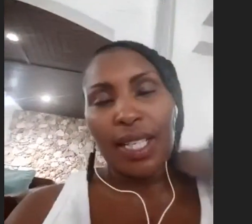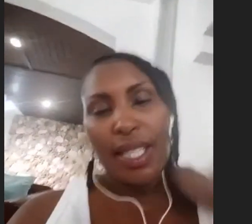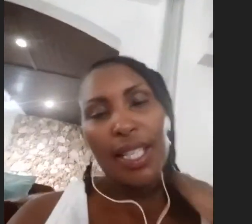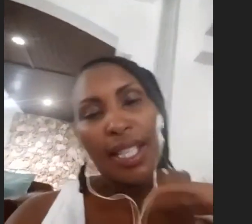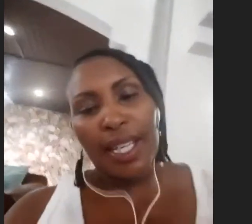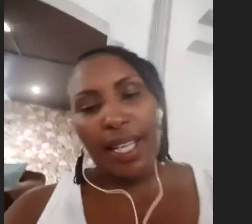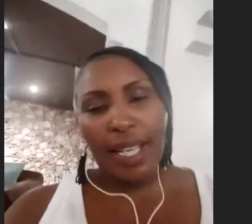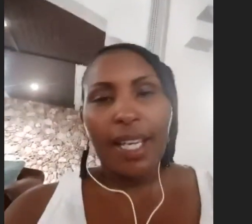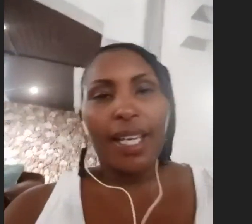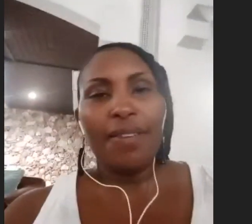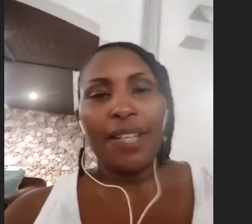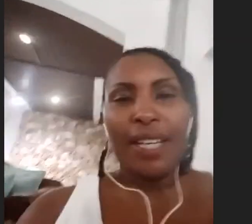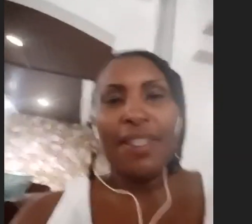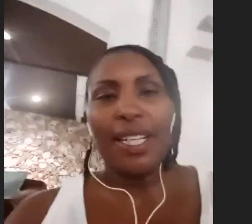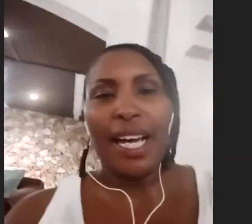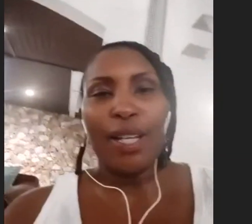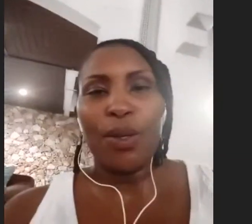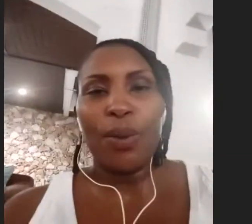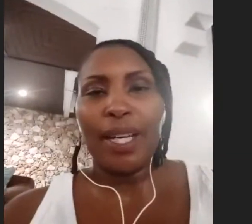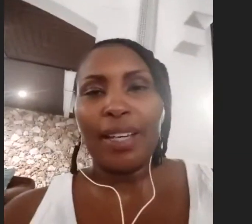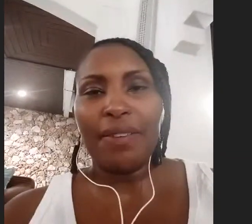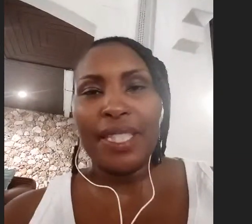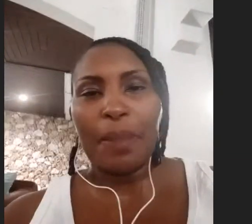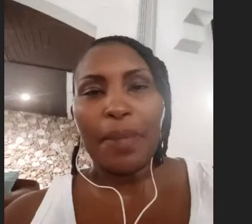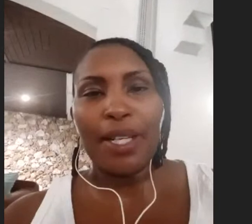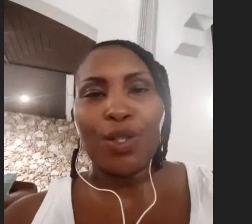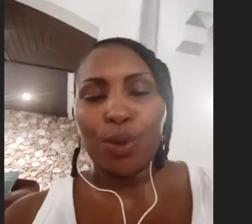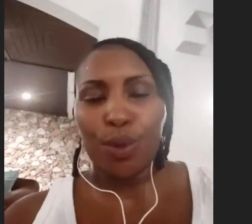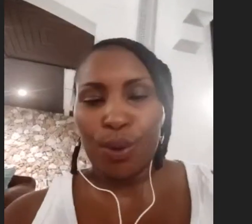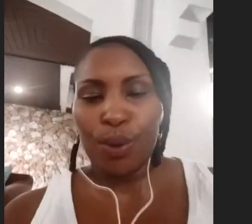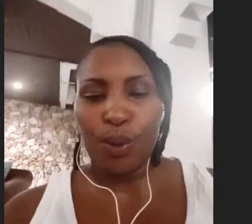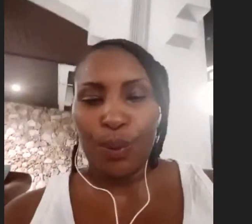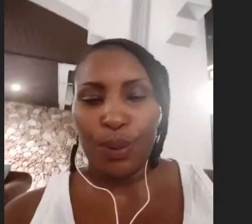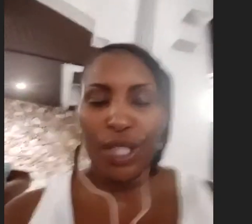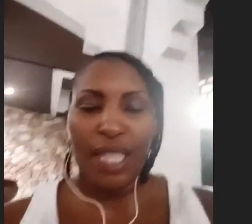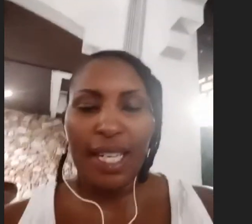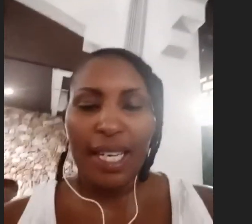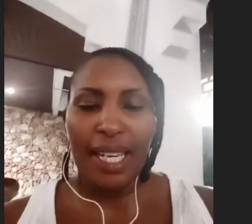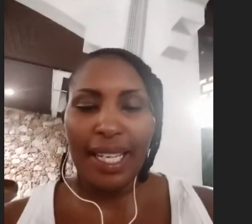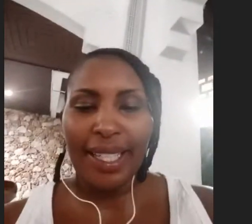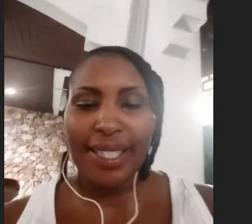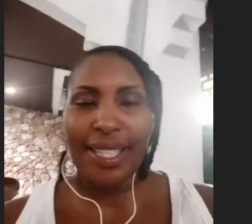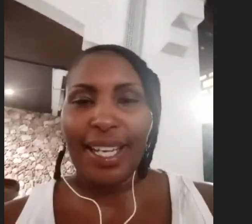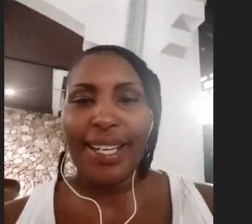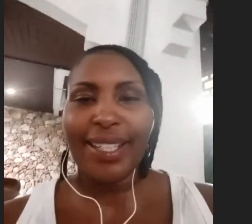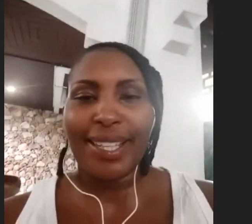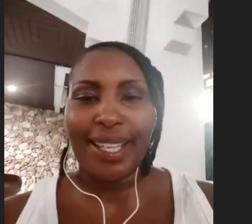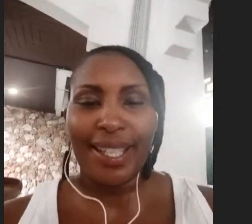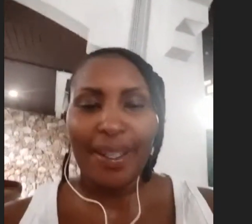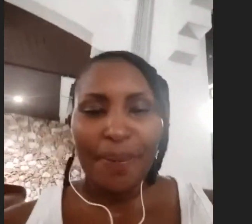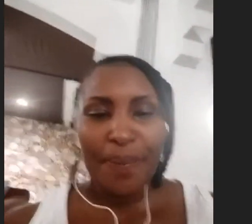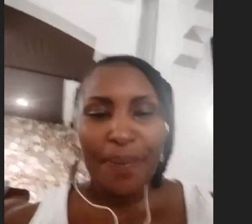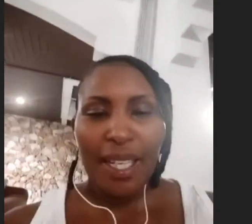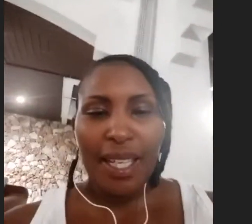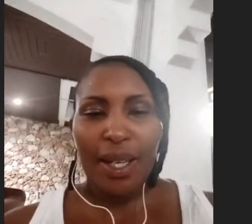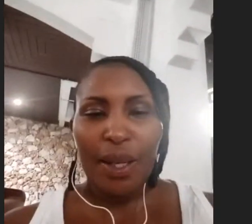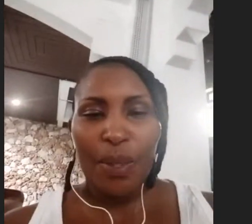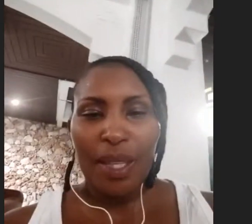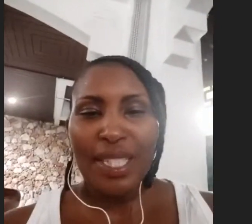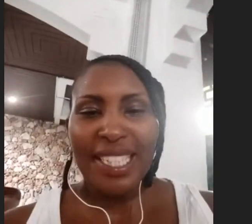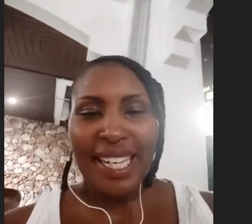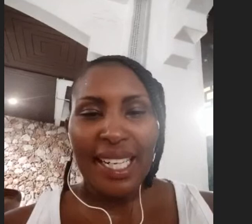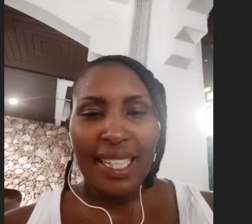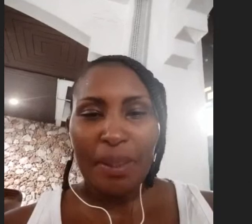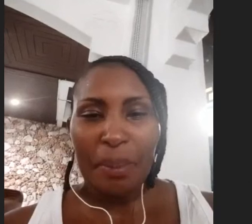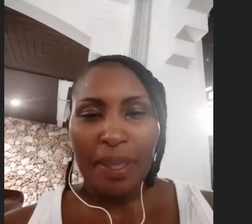music. Even Kevin, I don't know where Kevin disappeared to. So we shall, I guess, end it there